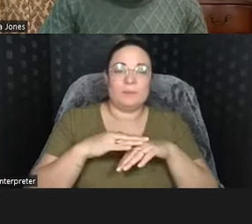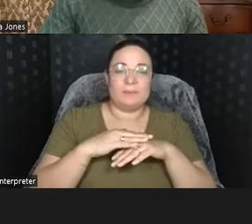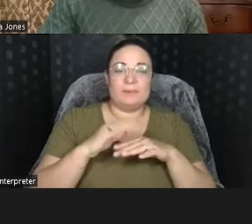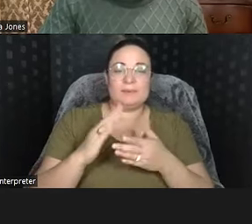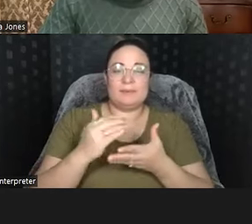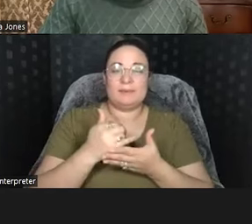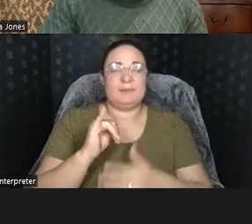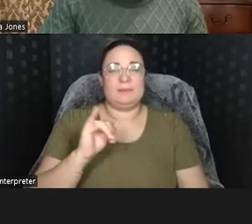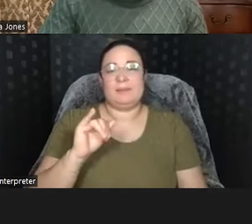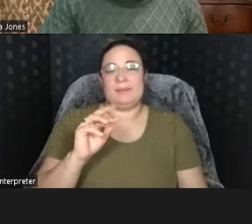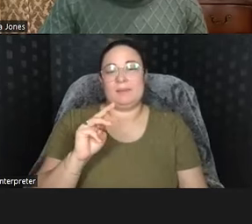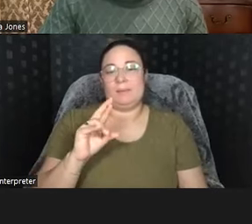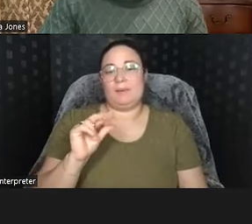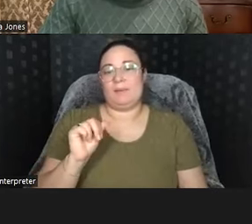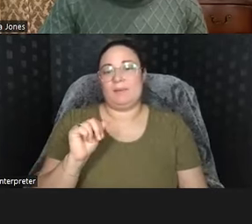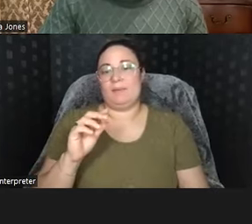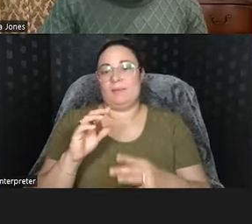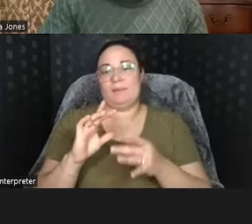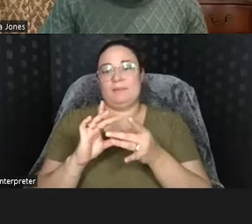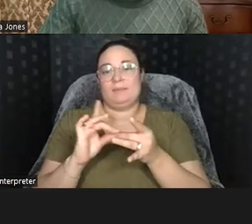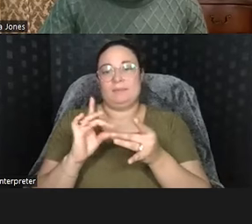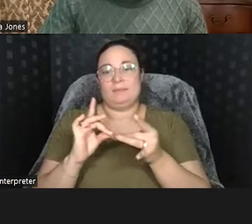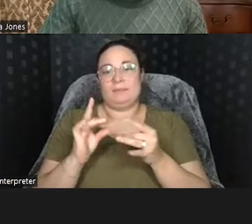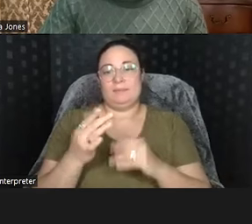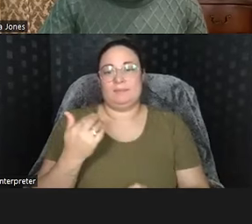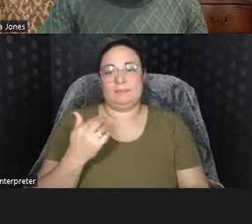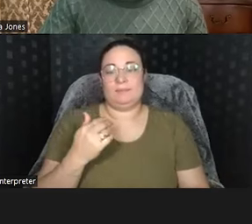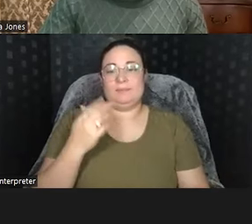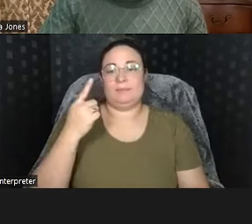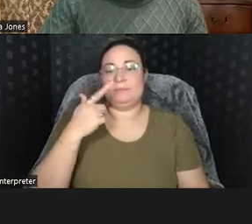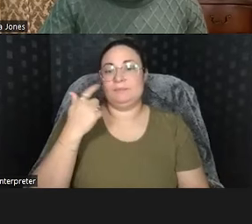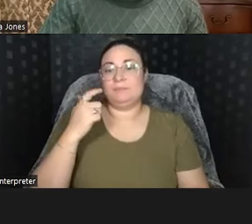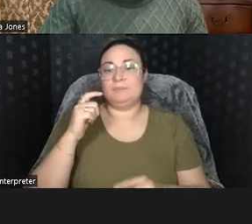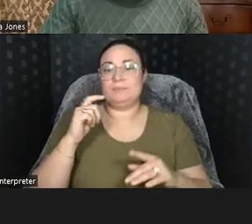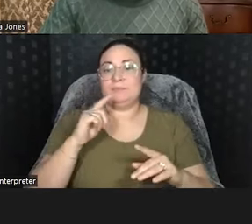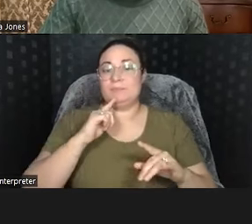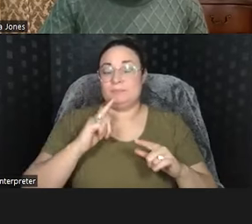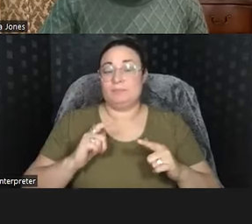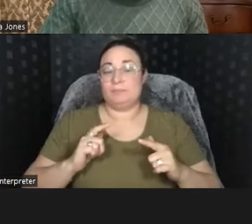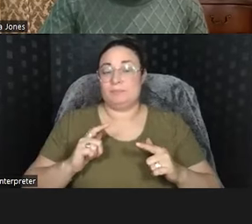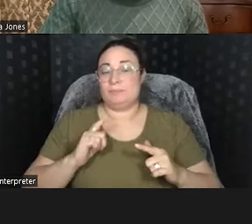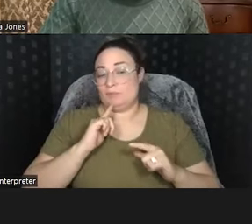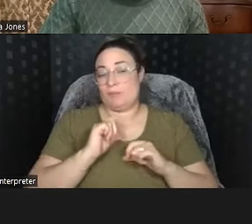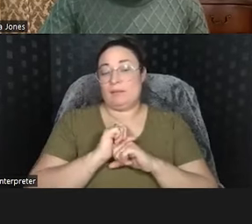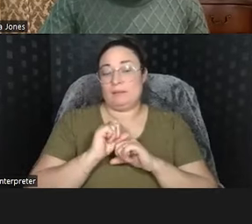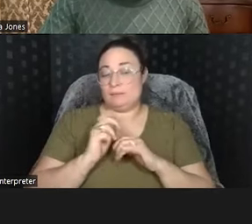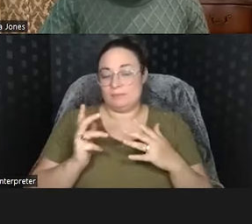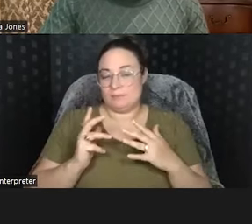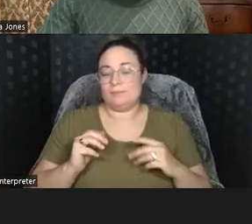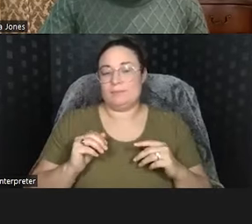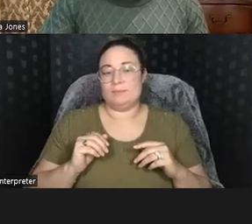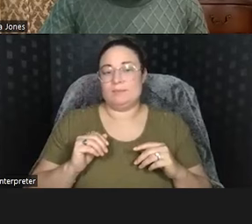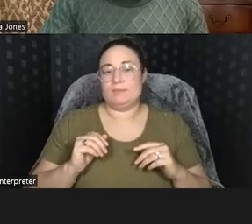Amara talked about a little bit earlier. Because the reality is that we are going to see